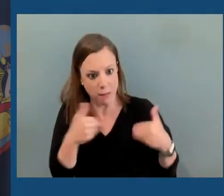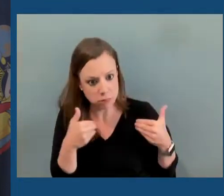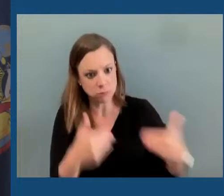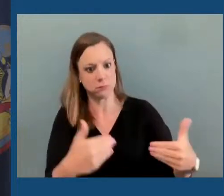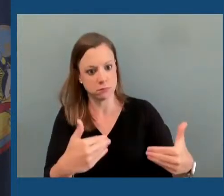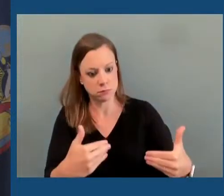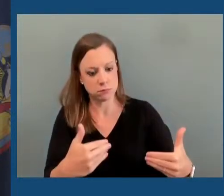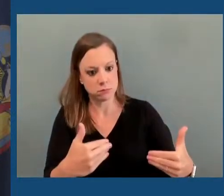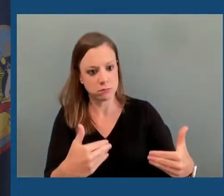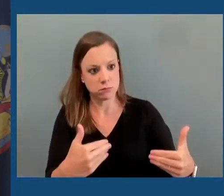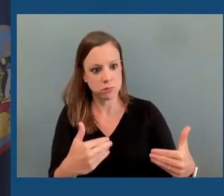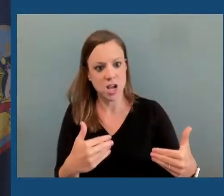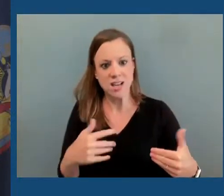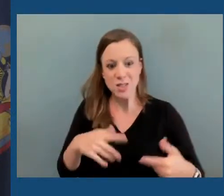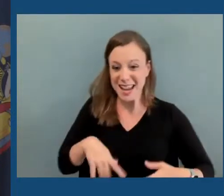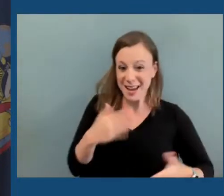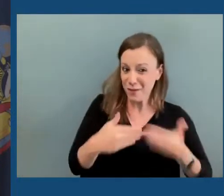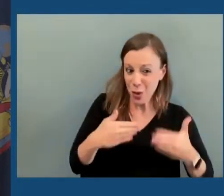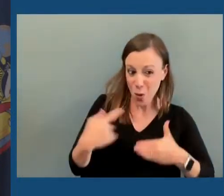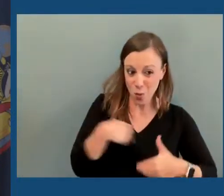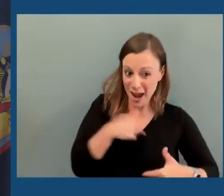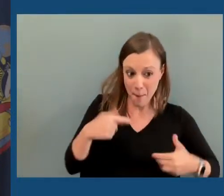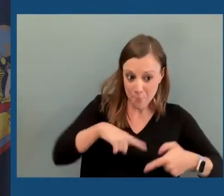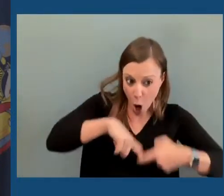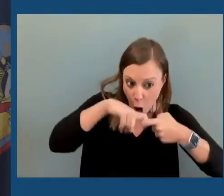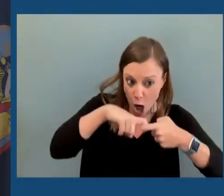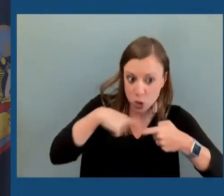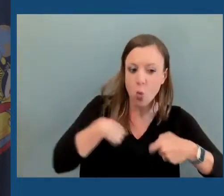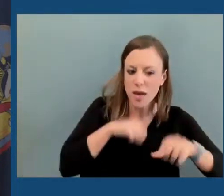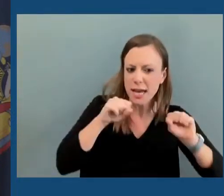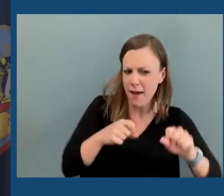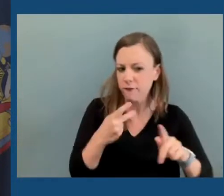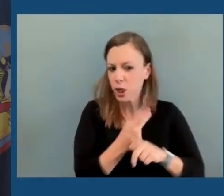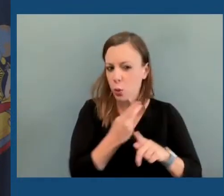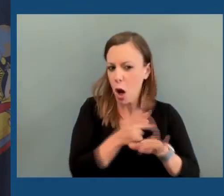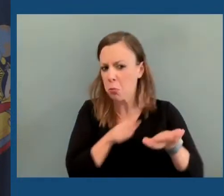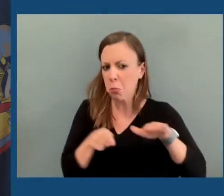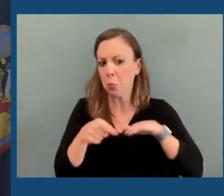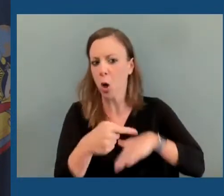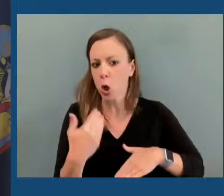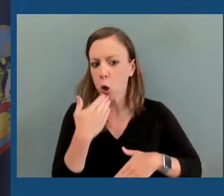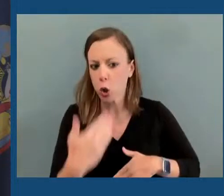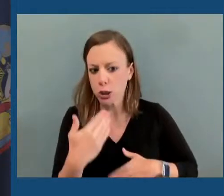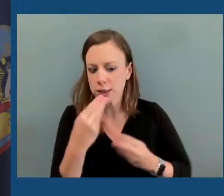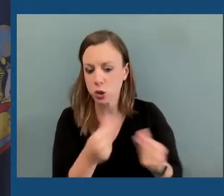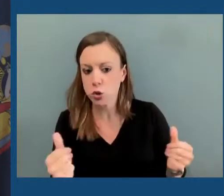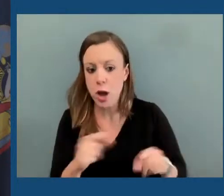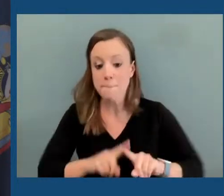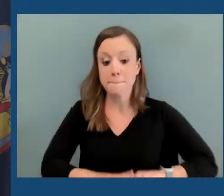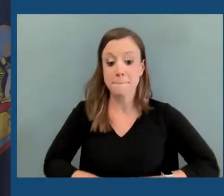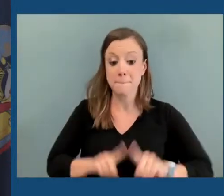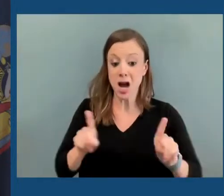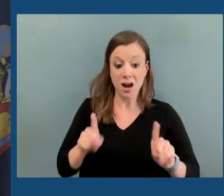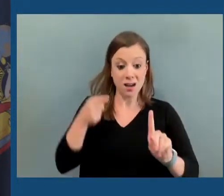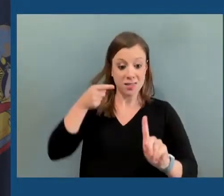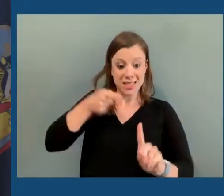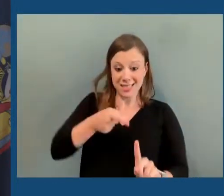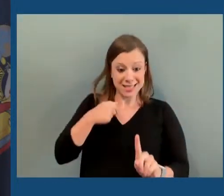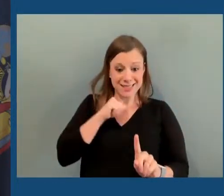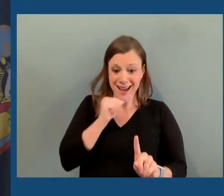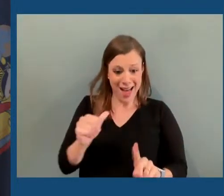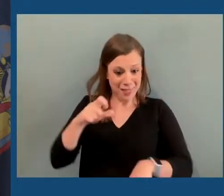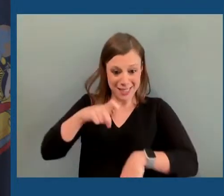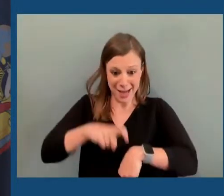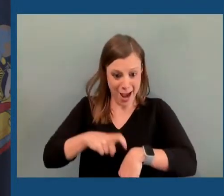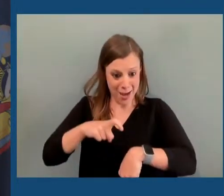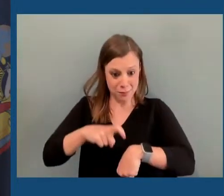this moment is not the right time to ask hardworking, everyday New Yorkers, in light of everything else they're dealing with, to